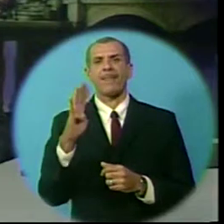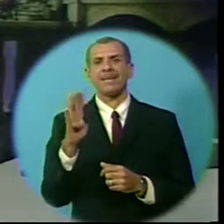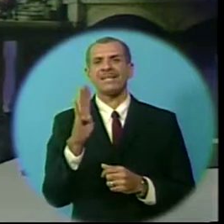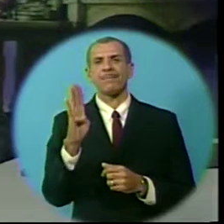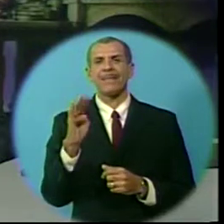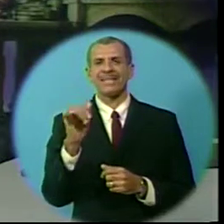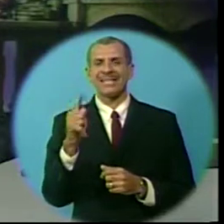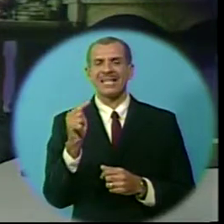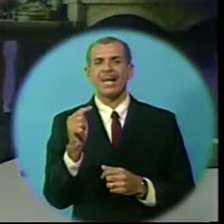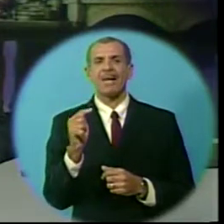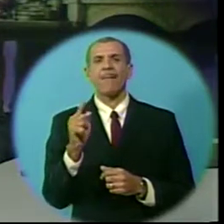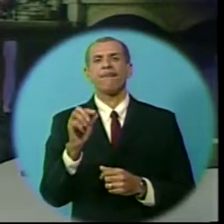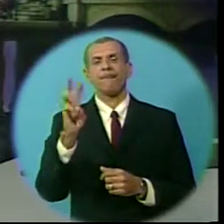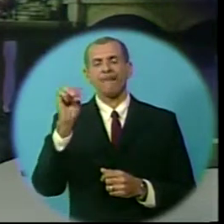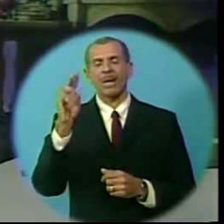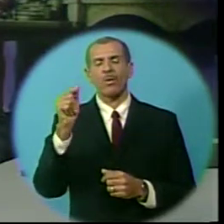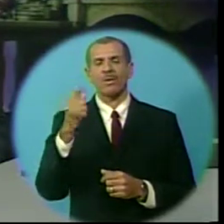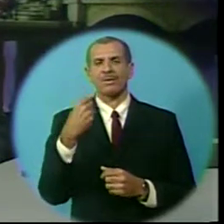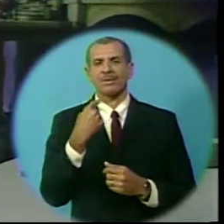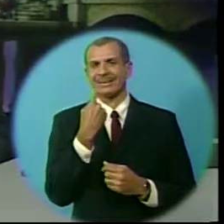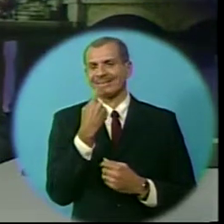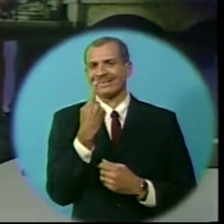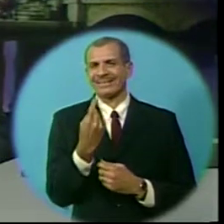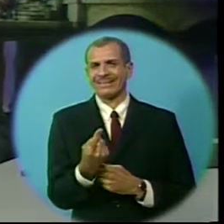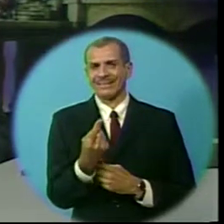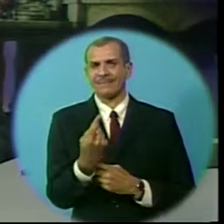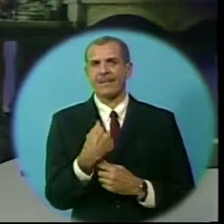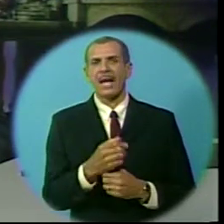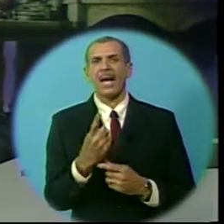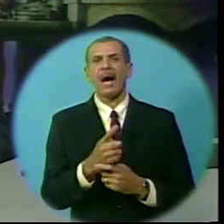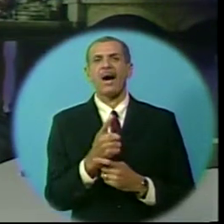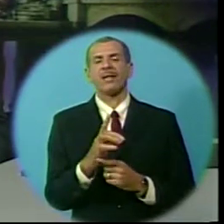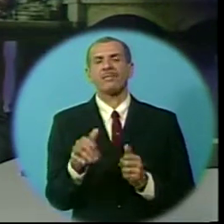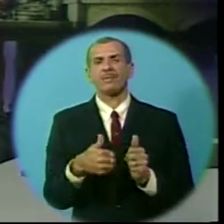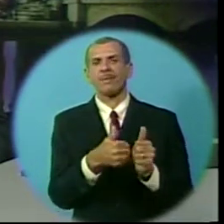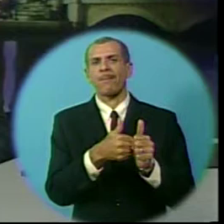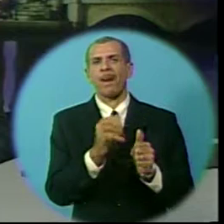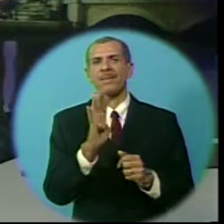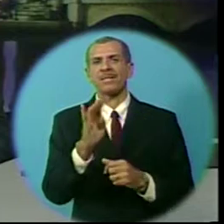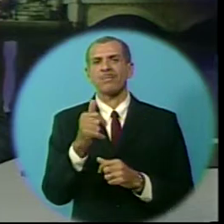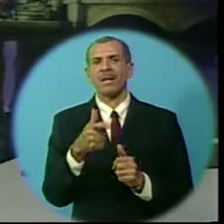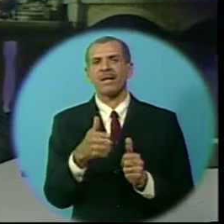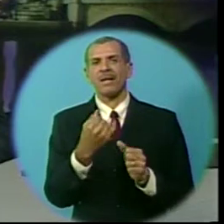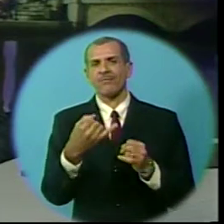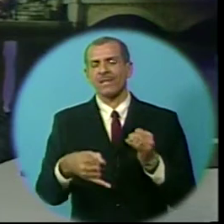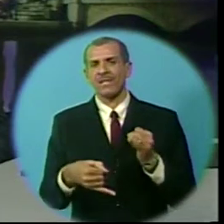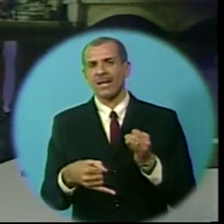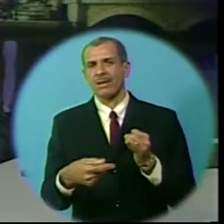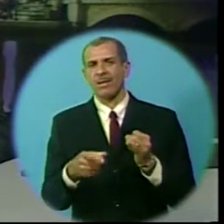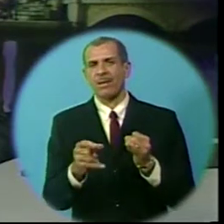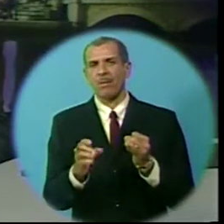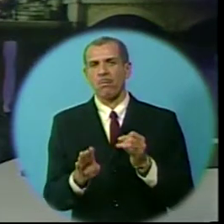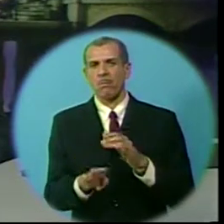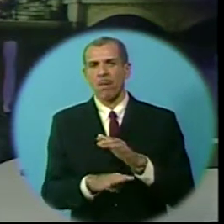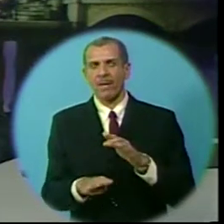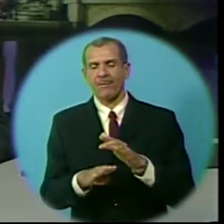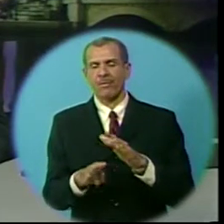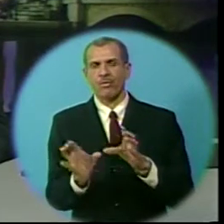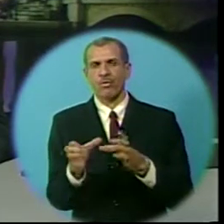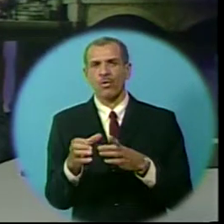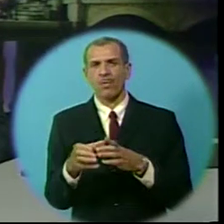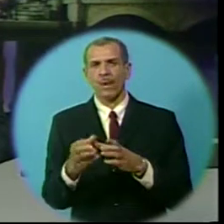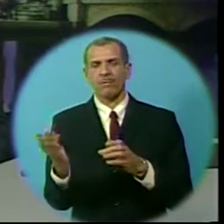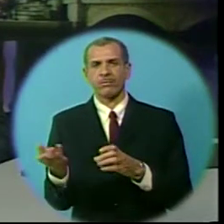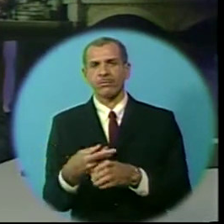B-team wicketkeeper batsman Mike Worrell on the heels of the defending champions Barbados Pride finishing at the bottom of their group and being eliminated from